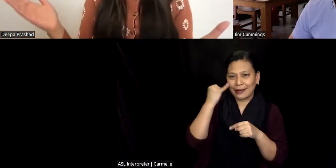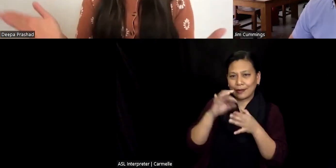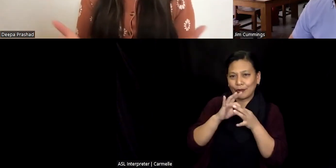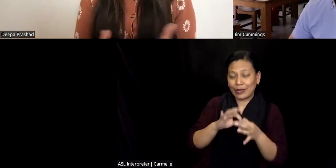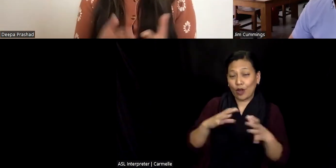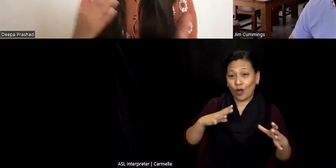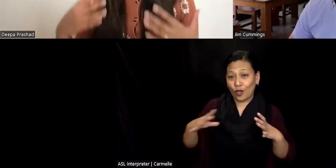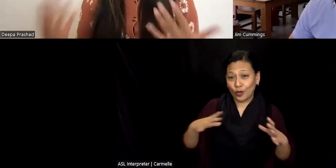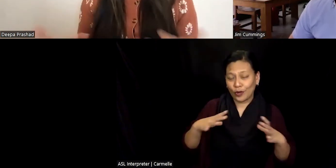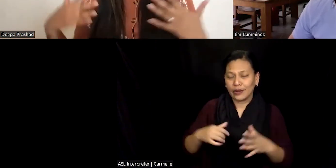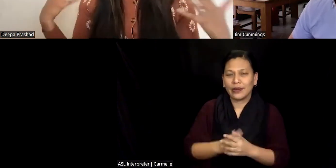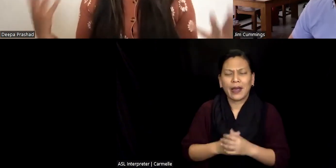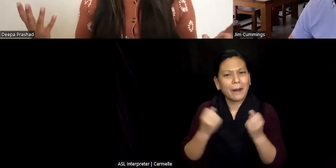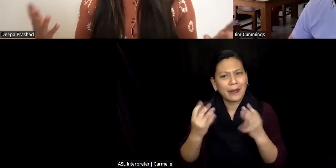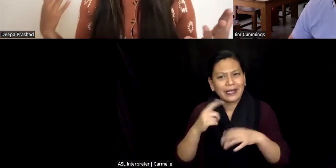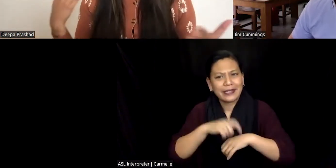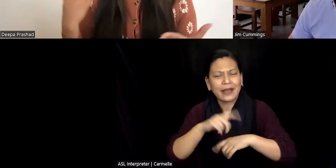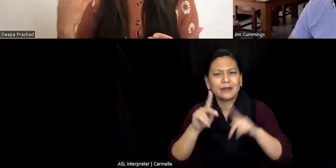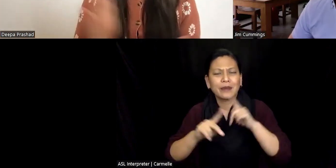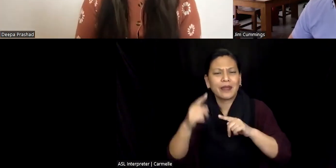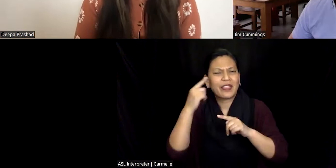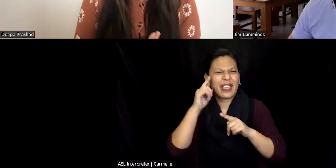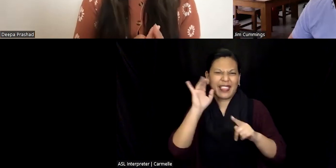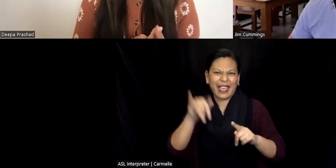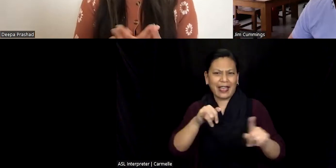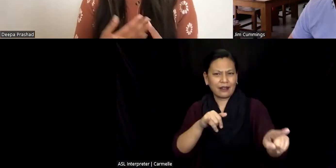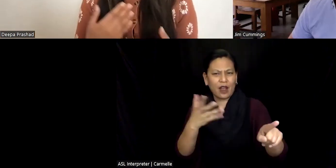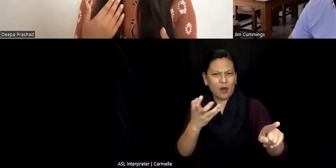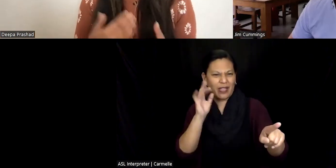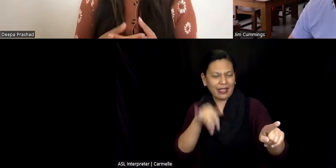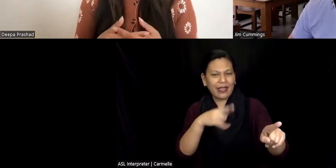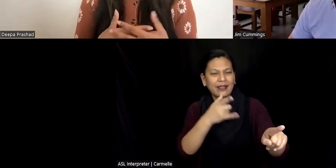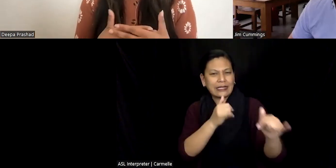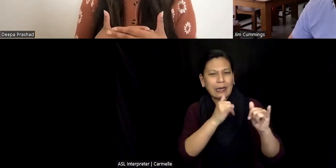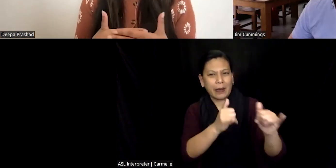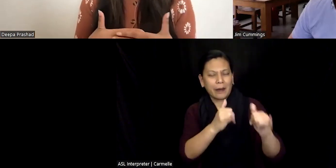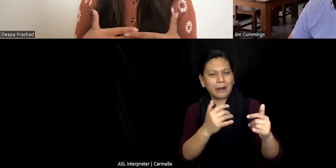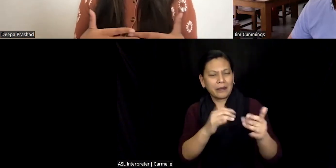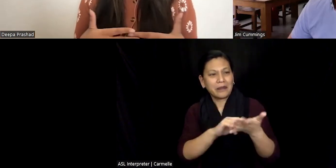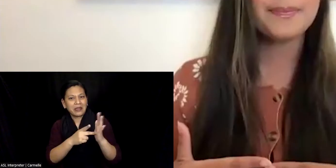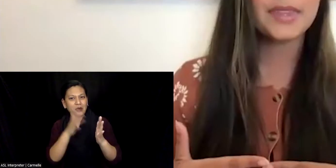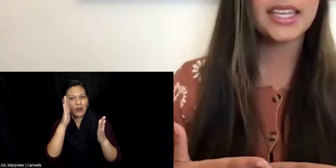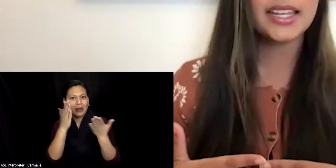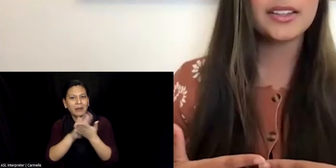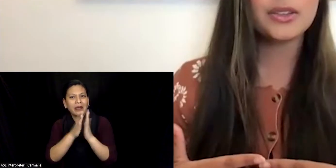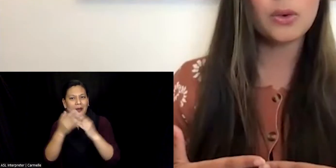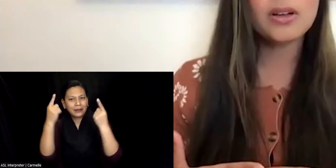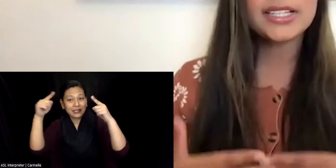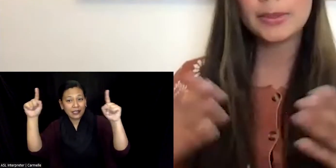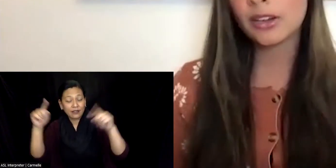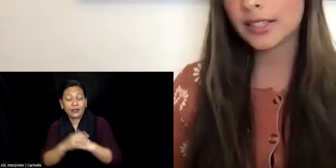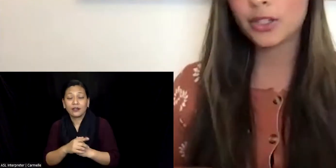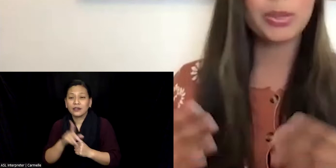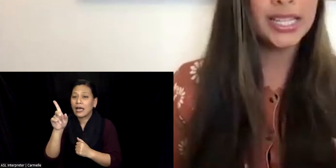think a lot of times people are like, that's the way to go. That's how we're going to become successful. But in